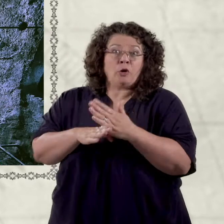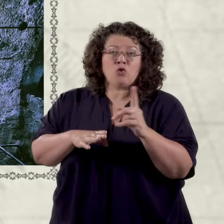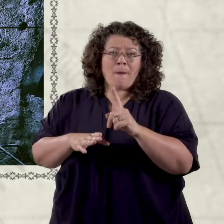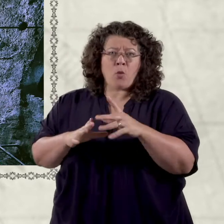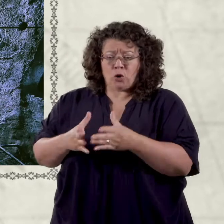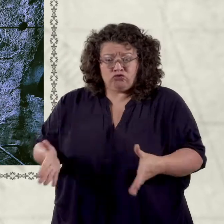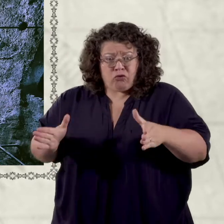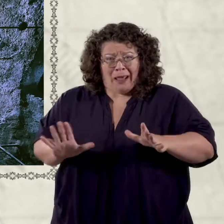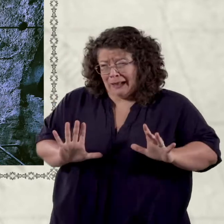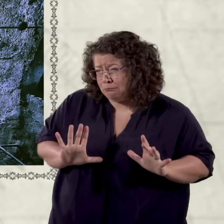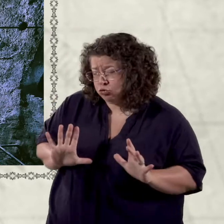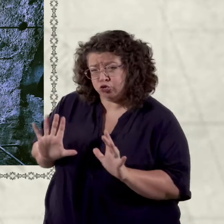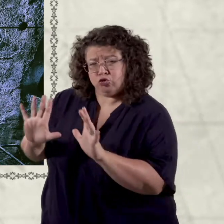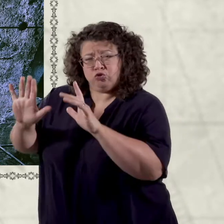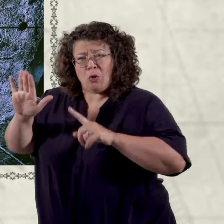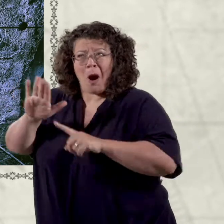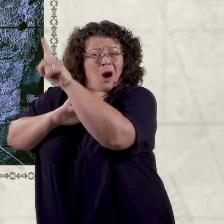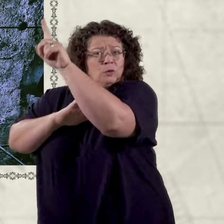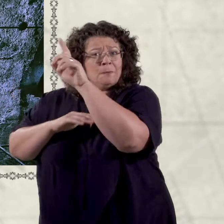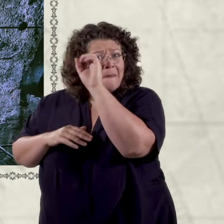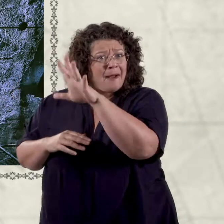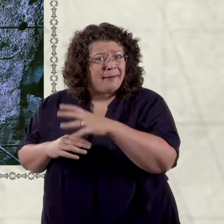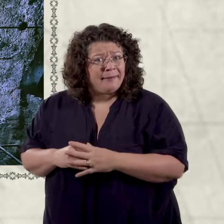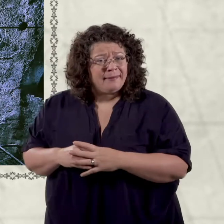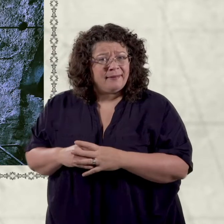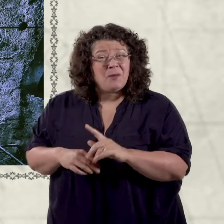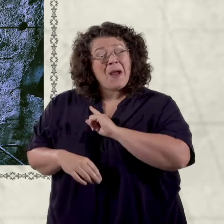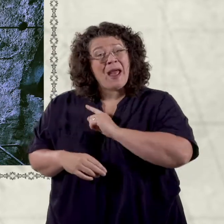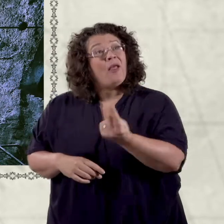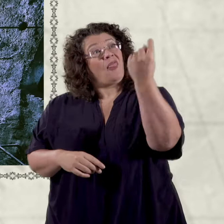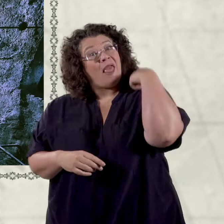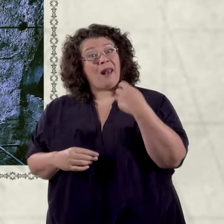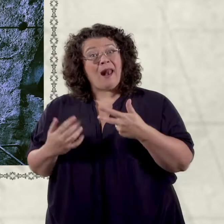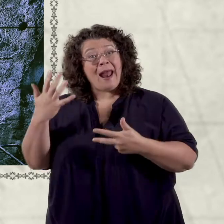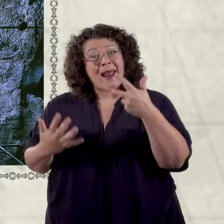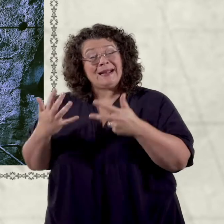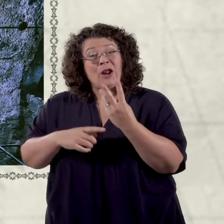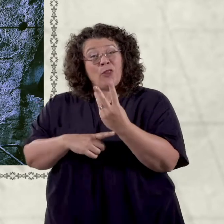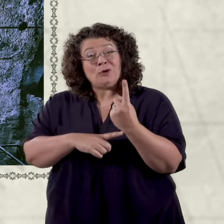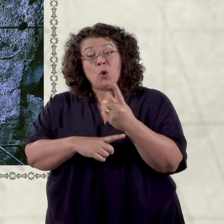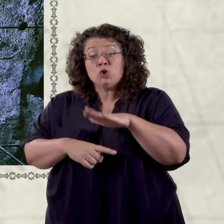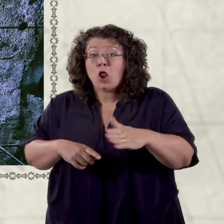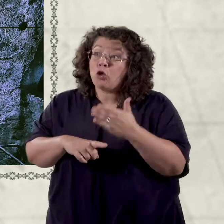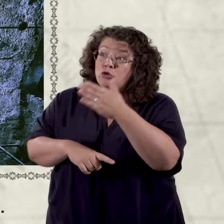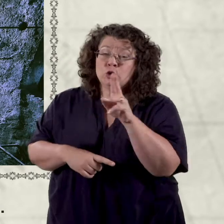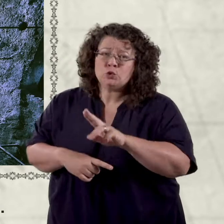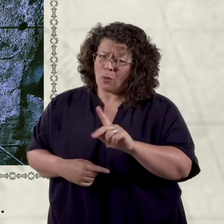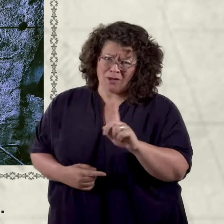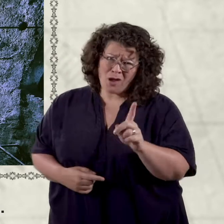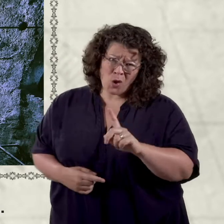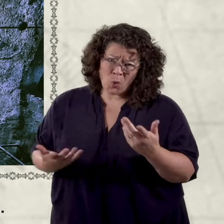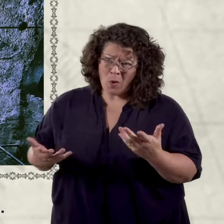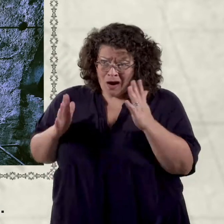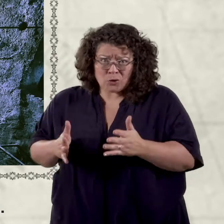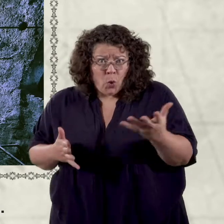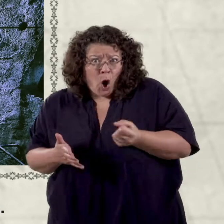of the mine. You see, children weren't allowed to go to school back in 1831. No, they had to earn